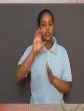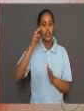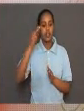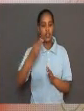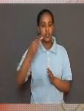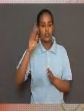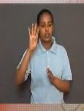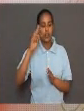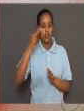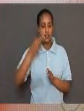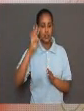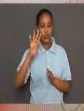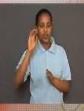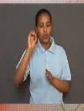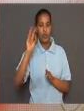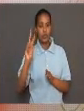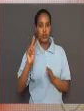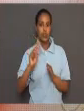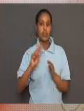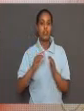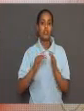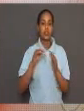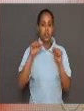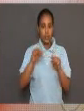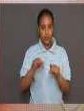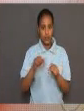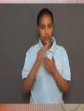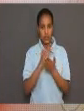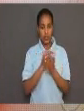acid. This is all for our lesson today.